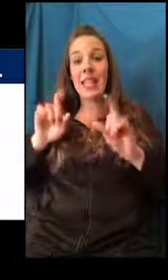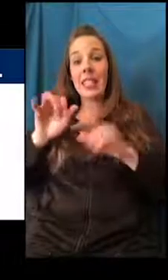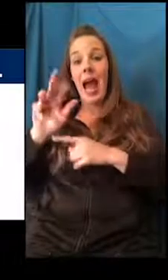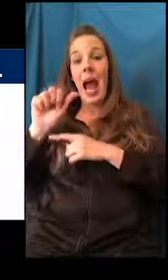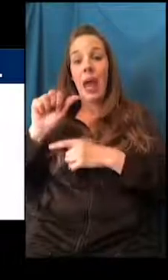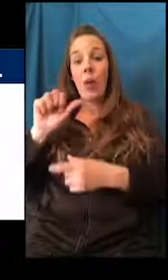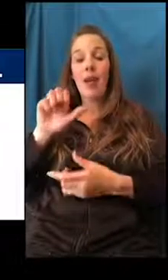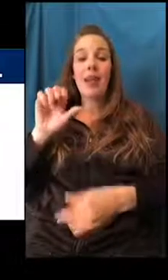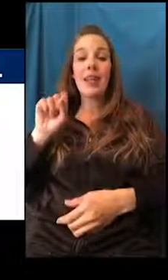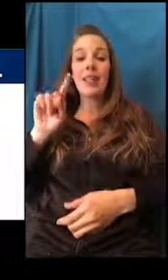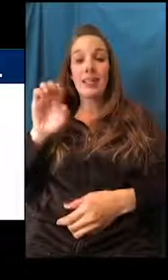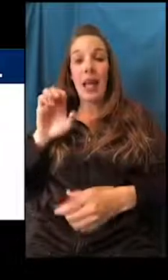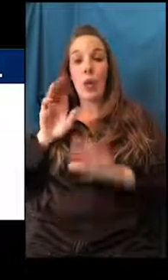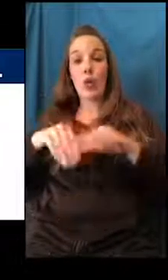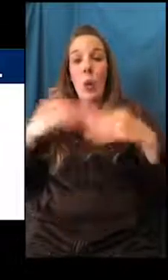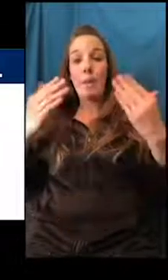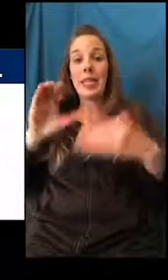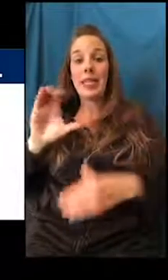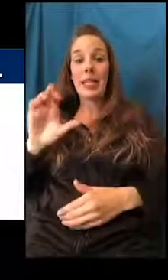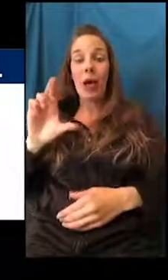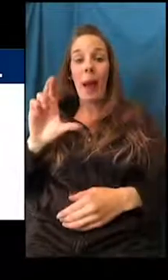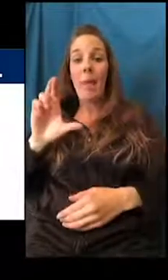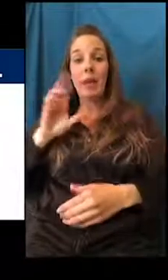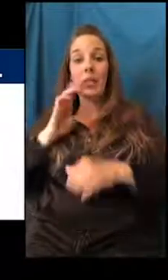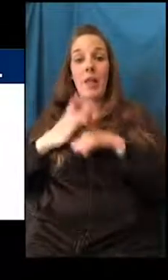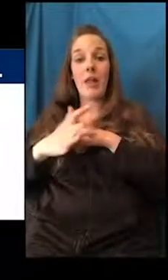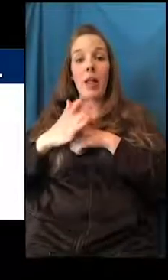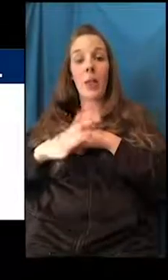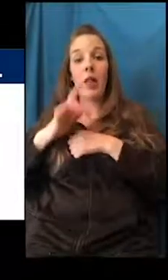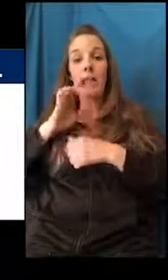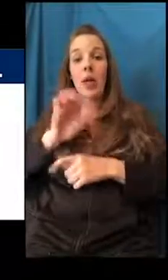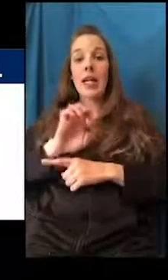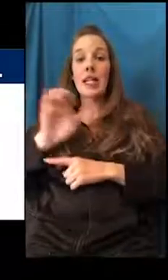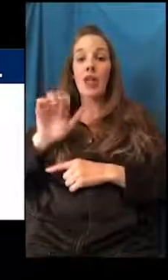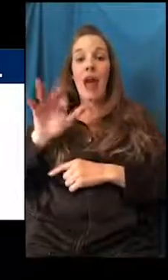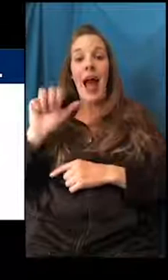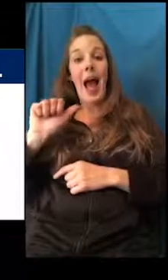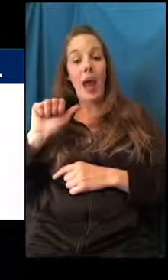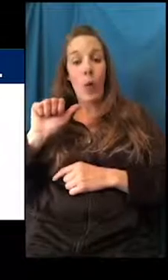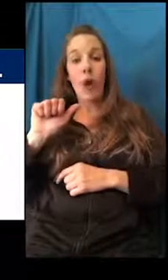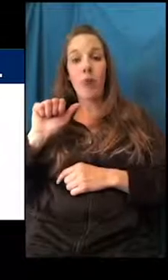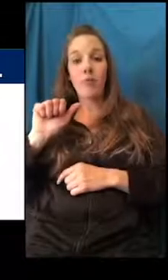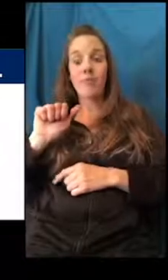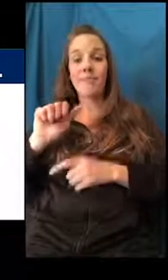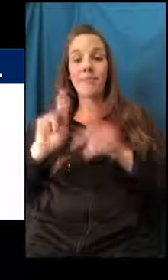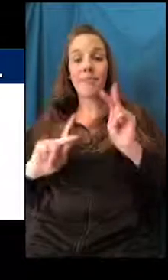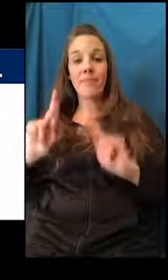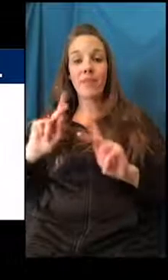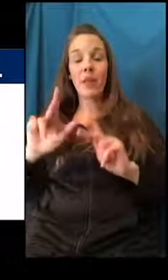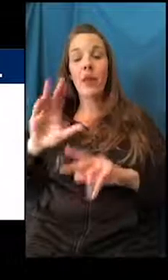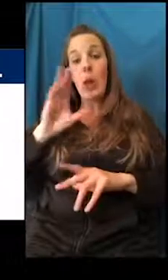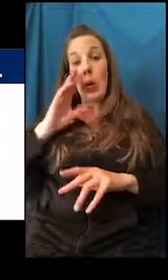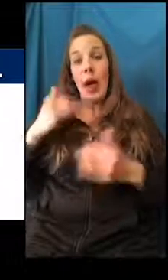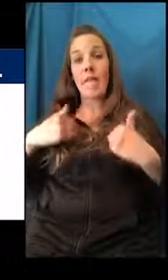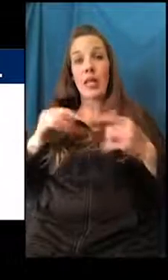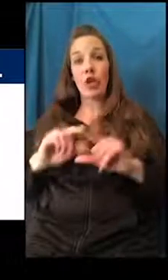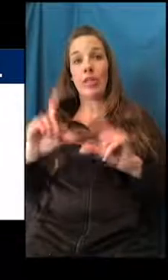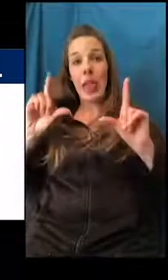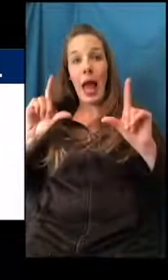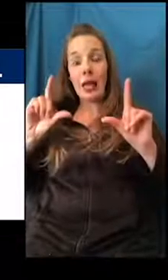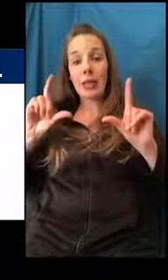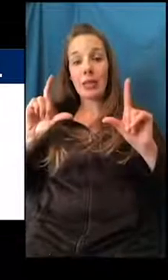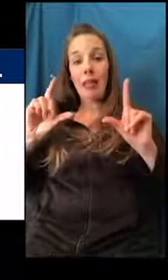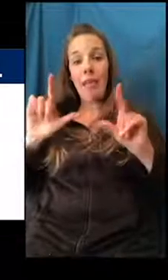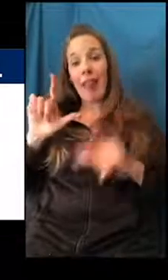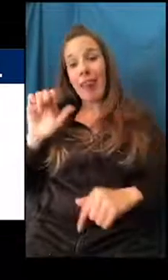Rapids, available for residents in eastern Iowa. We do have in our slides here a link to the